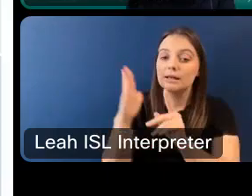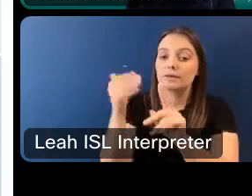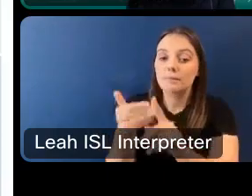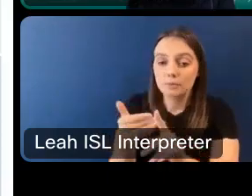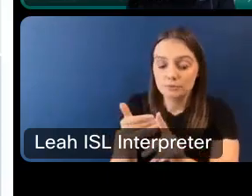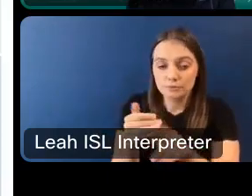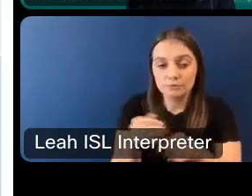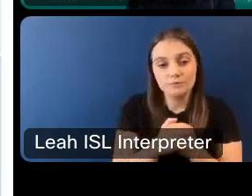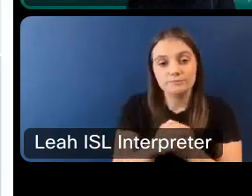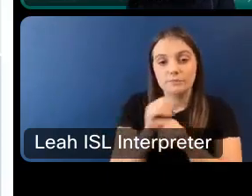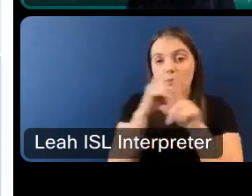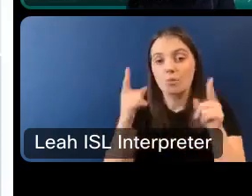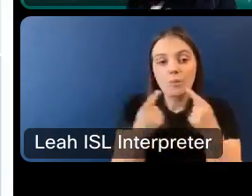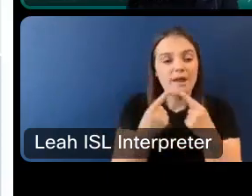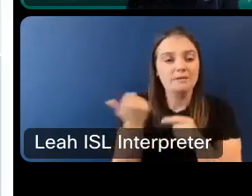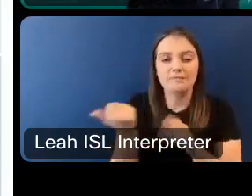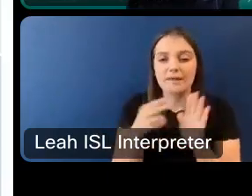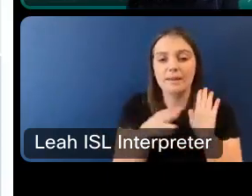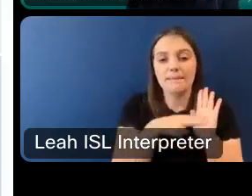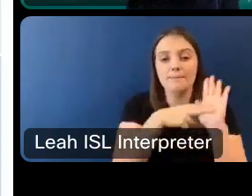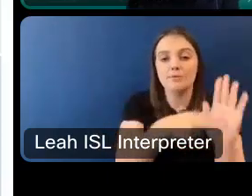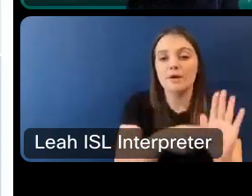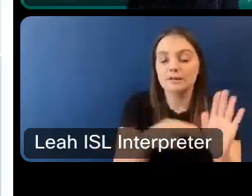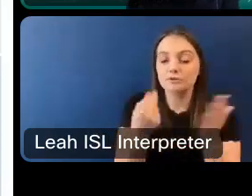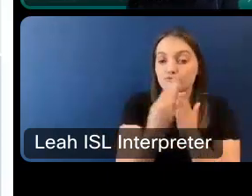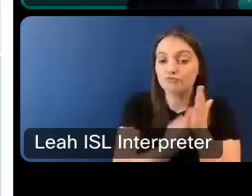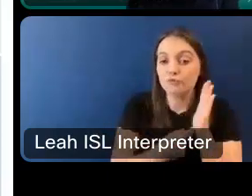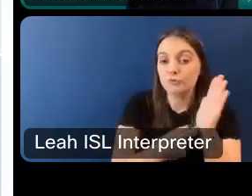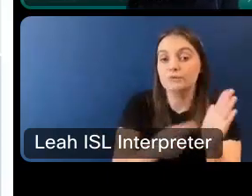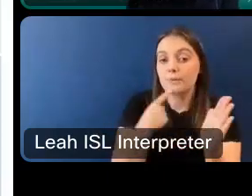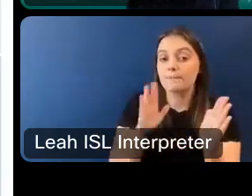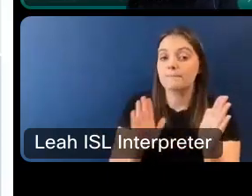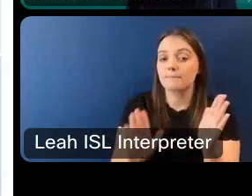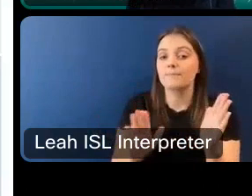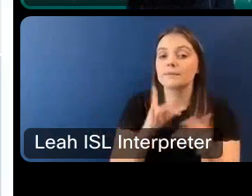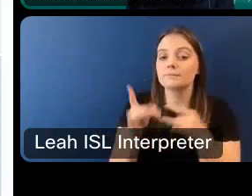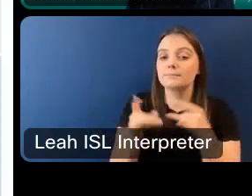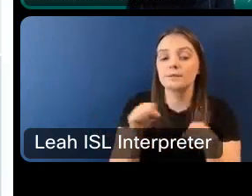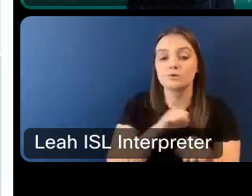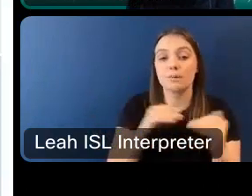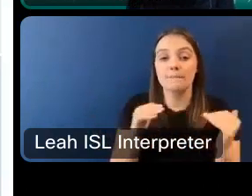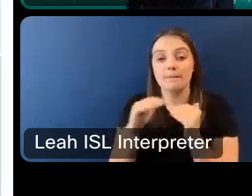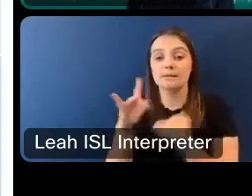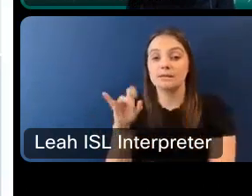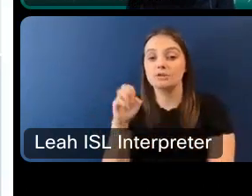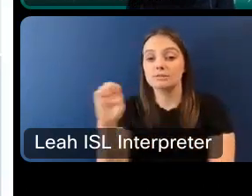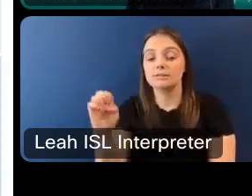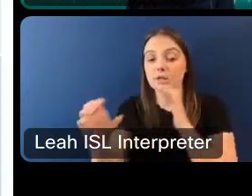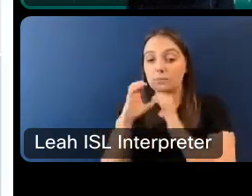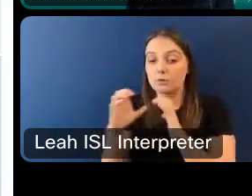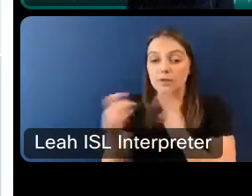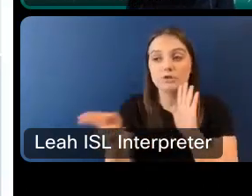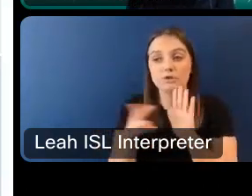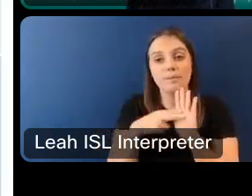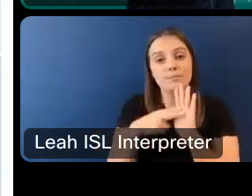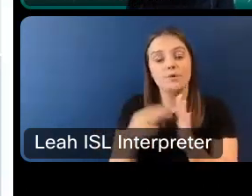of any brand rules in this instance. So we must make sure that we align with HSE communication, HSE brand rules, that